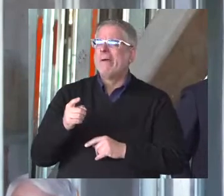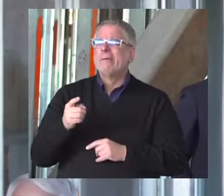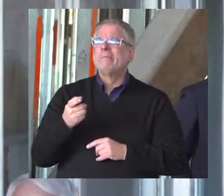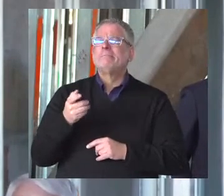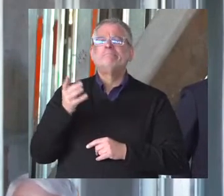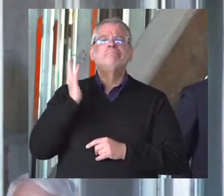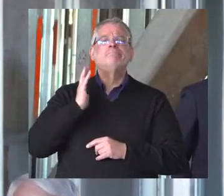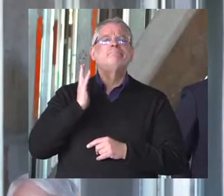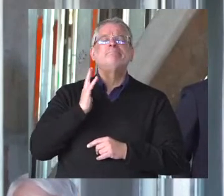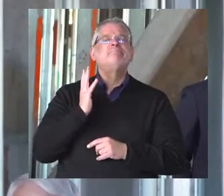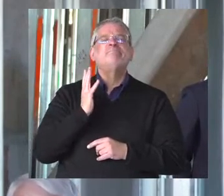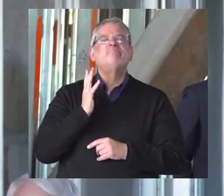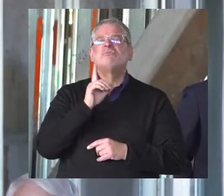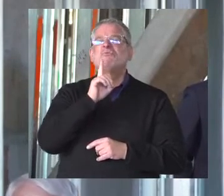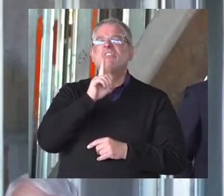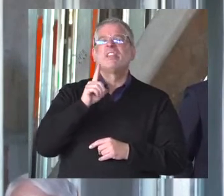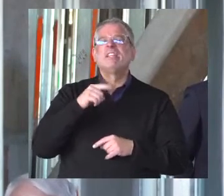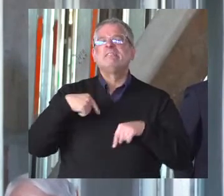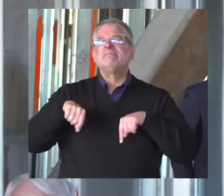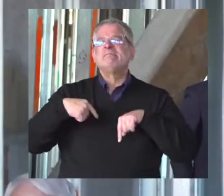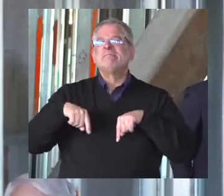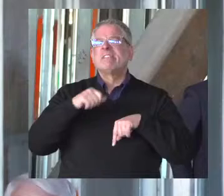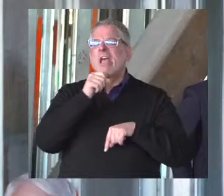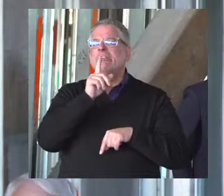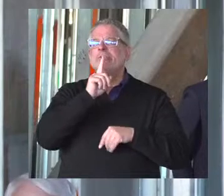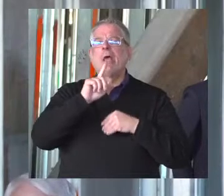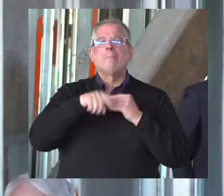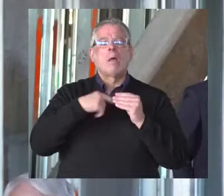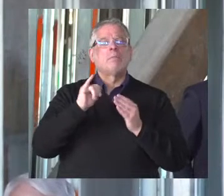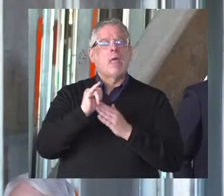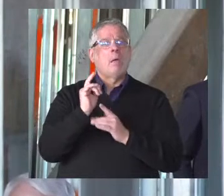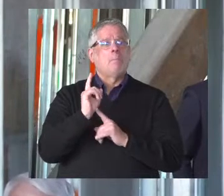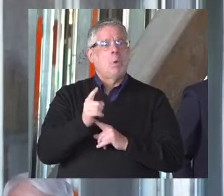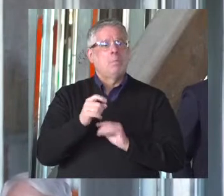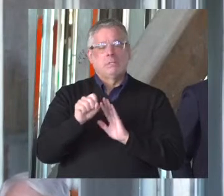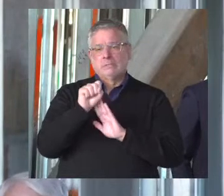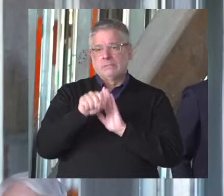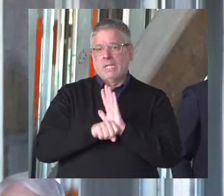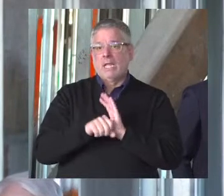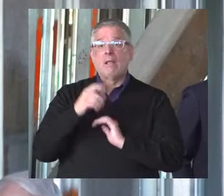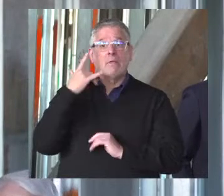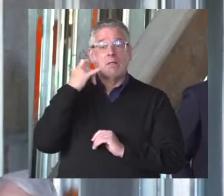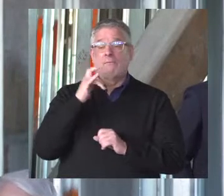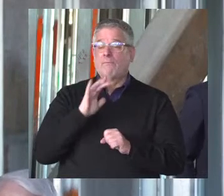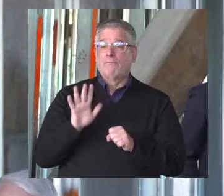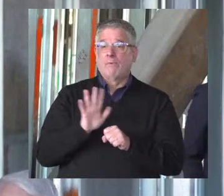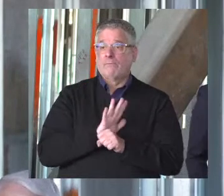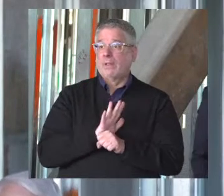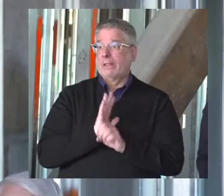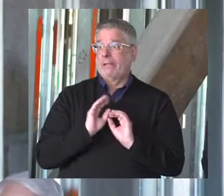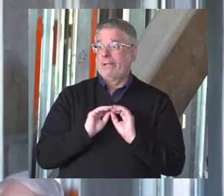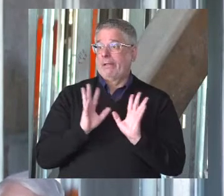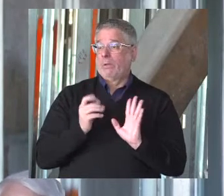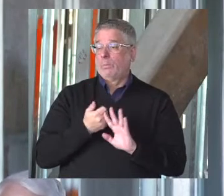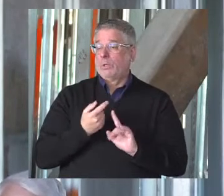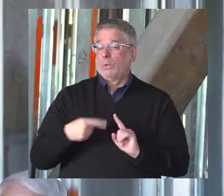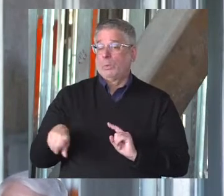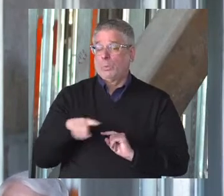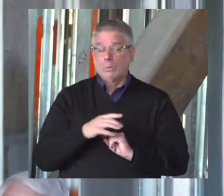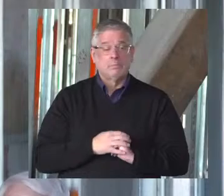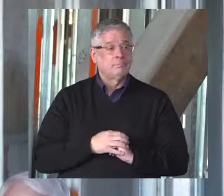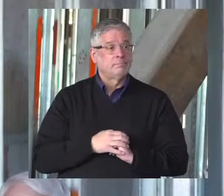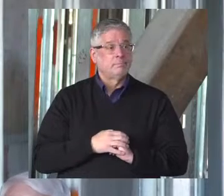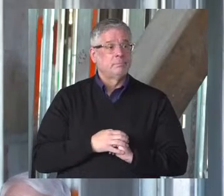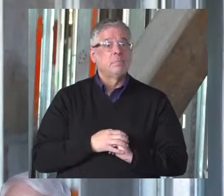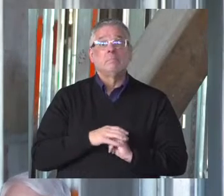when, frankly, there was a little bit of anxiety, uncertainty about the moment we were in the state of California, to be fully transparent with you. This was in